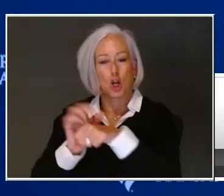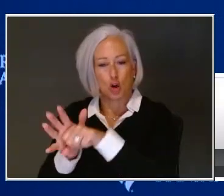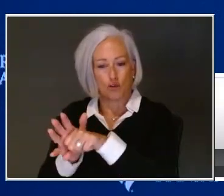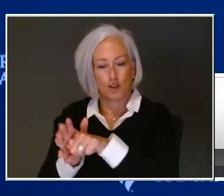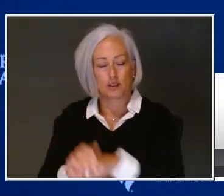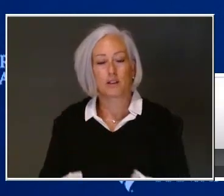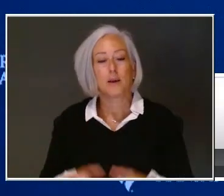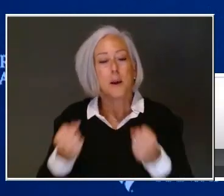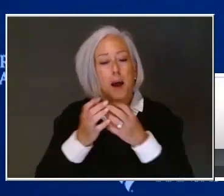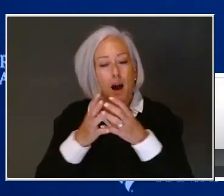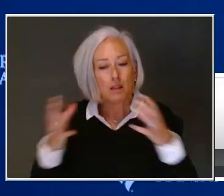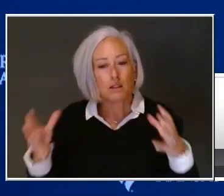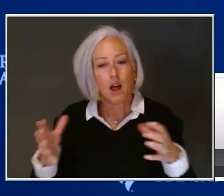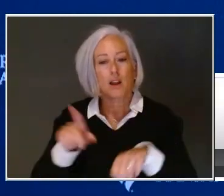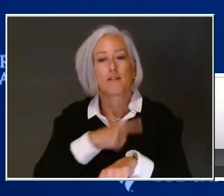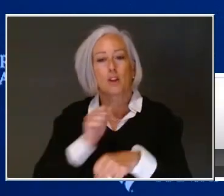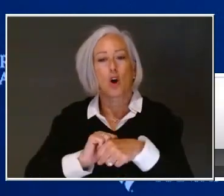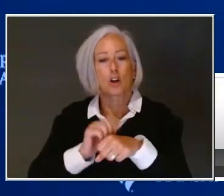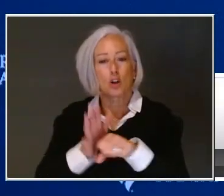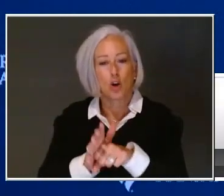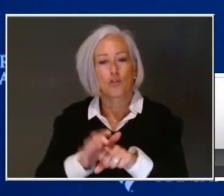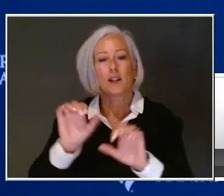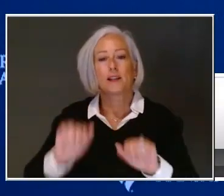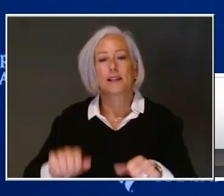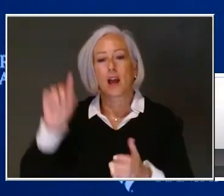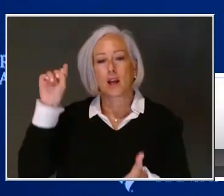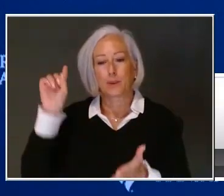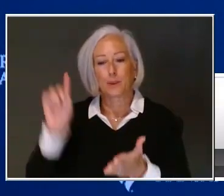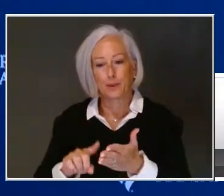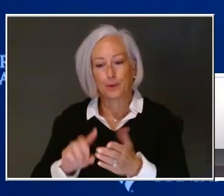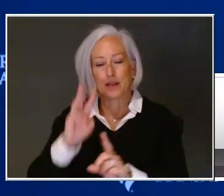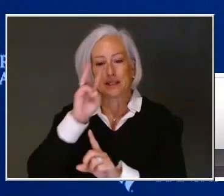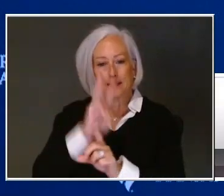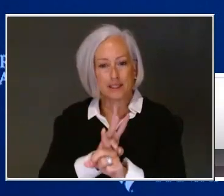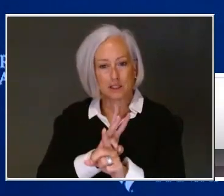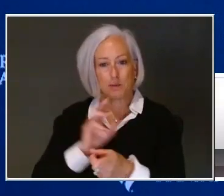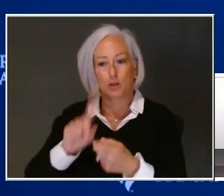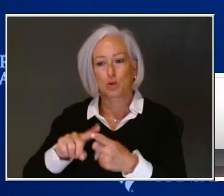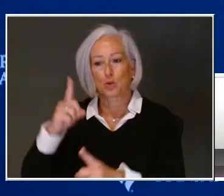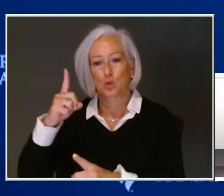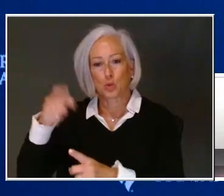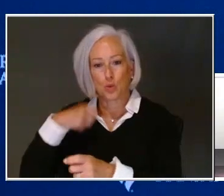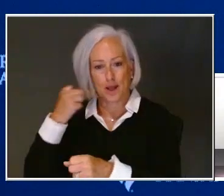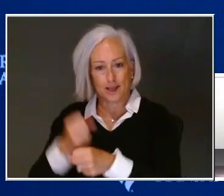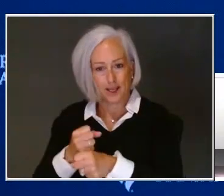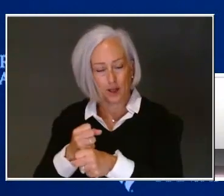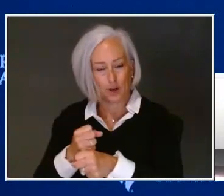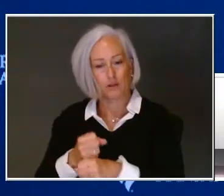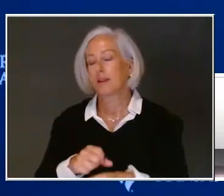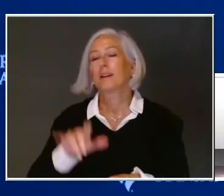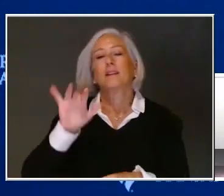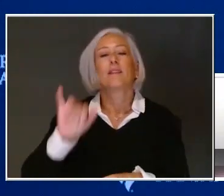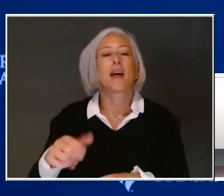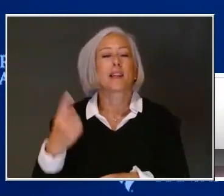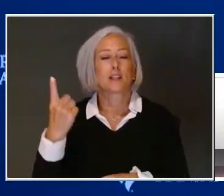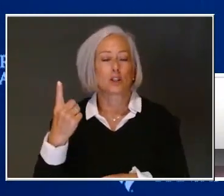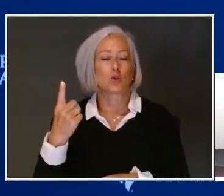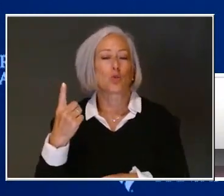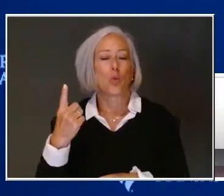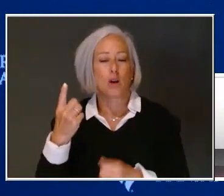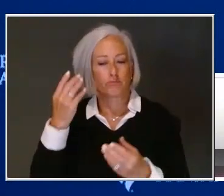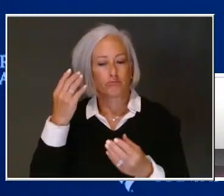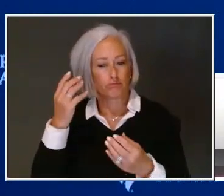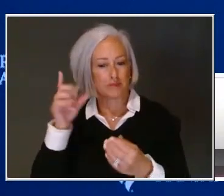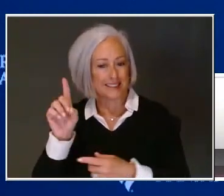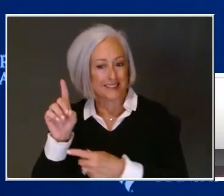symptoms will be gone by 6 months to a year. But certainly this is one of those data points that says, you can have it